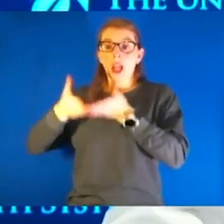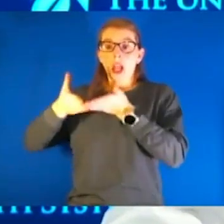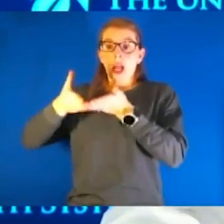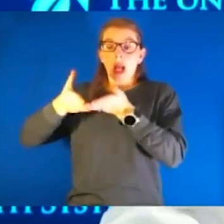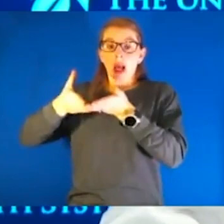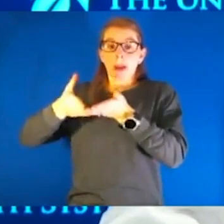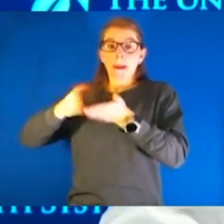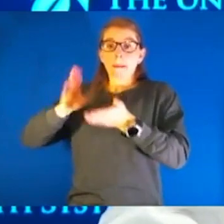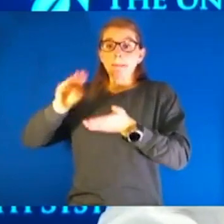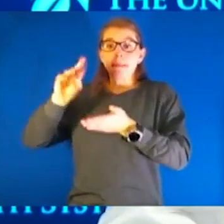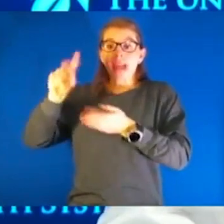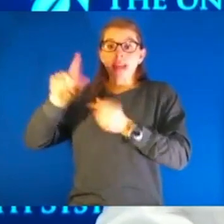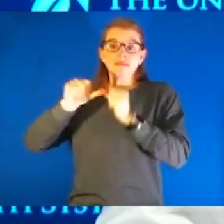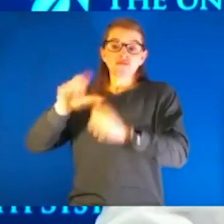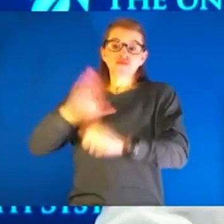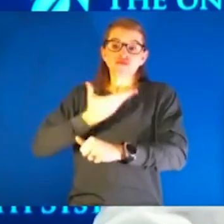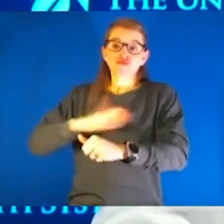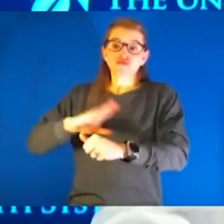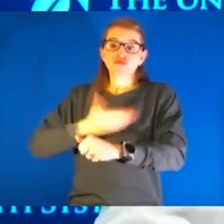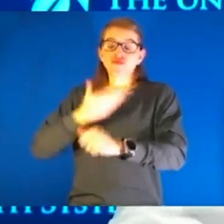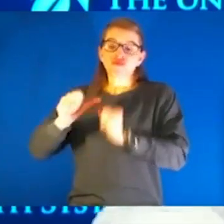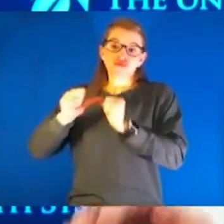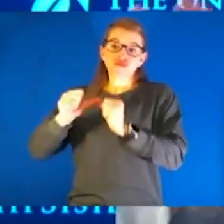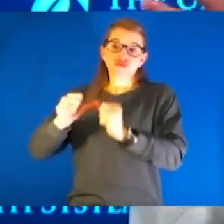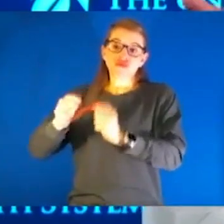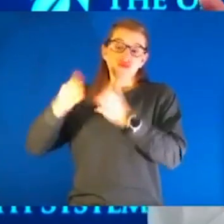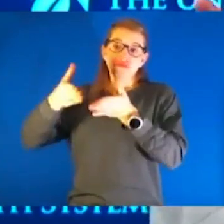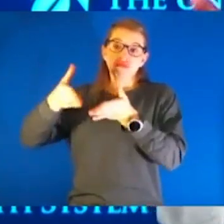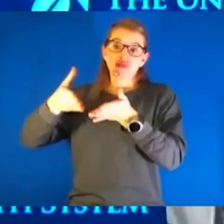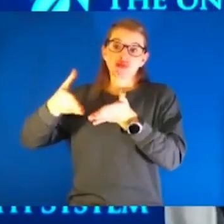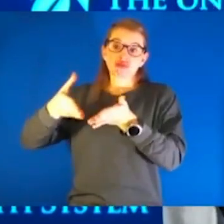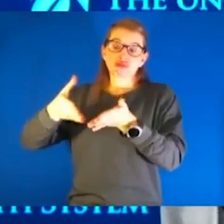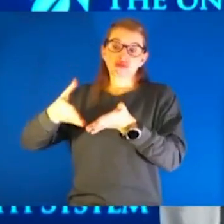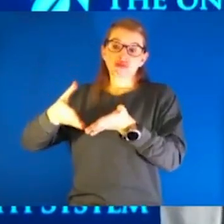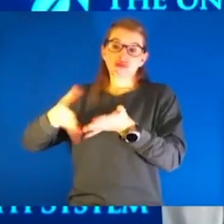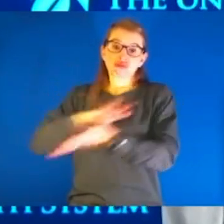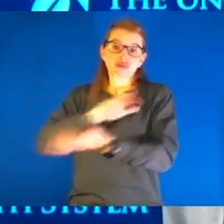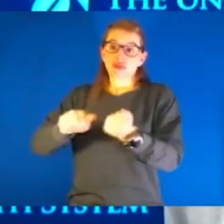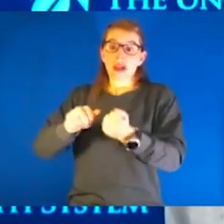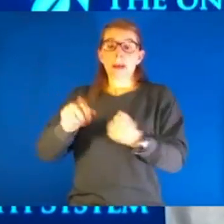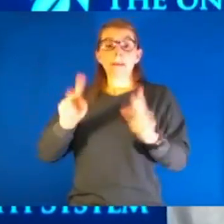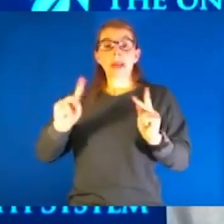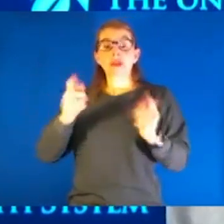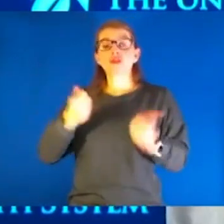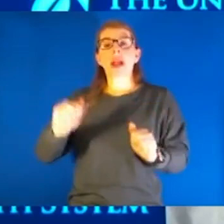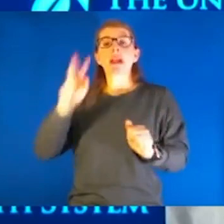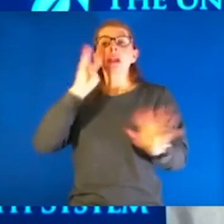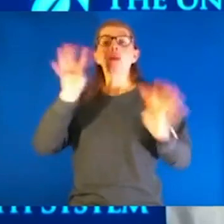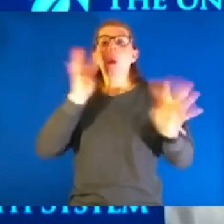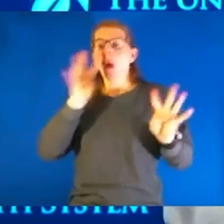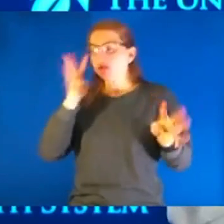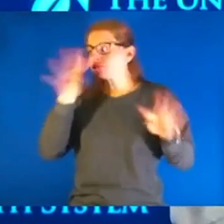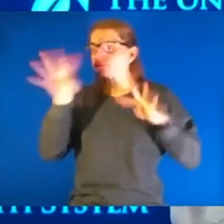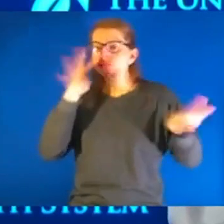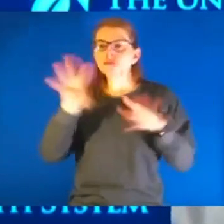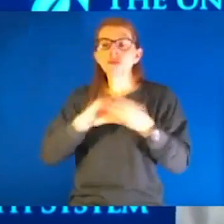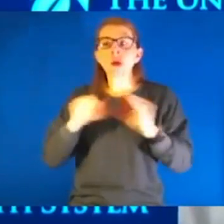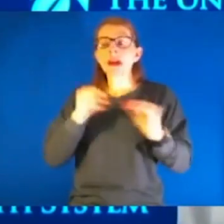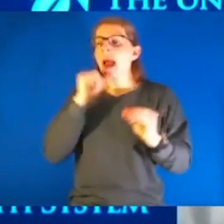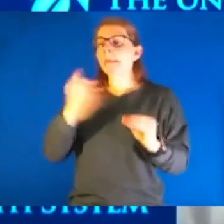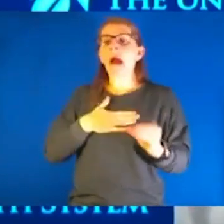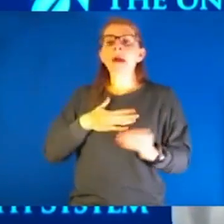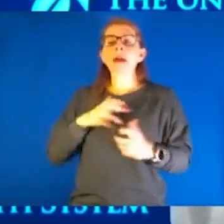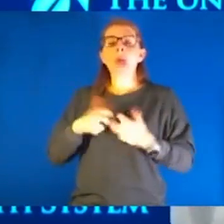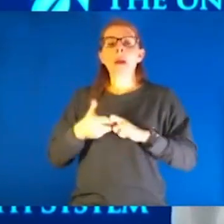on. And that's was clearly what was going on, is people tried to ignore the stories around HIV because it wasn't going to be their problem, and the band